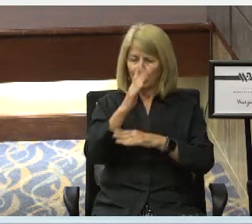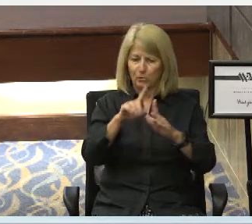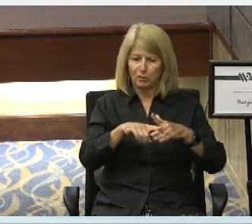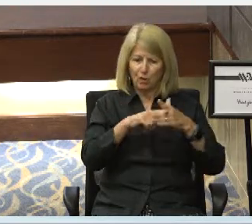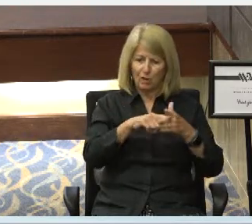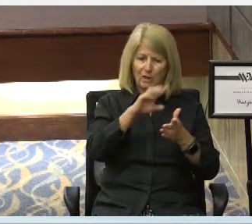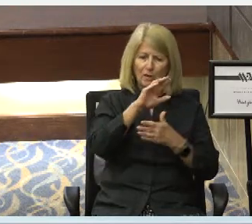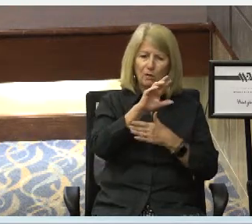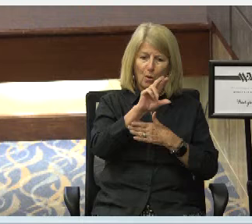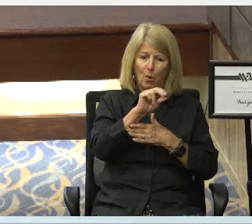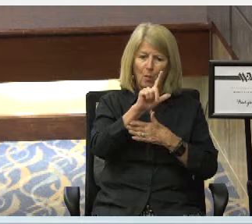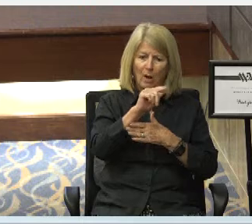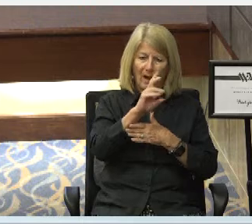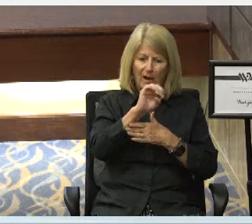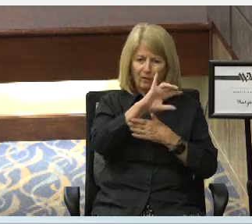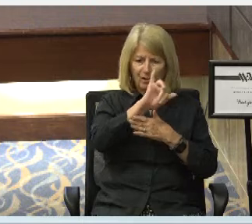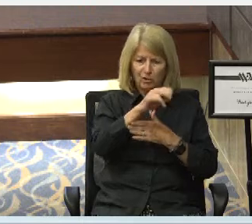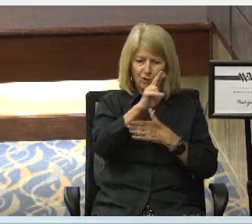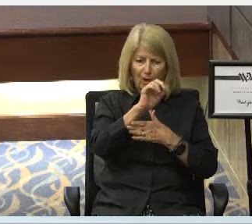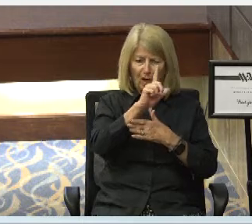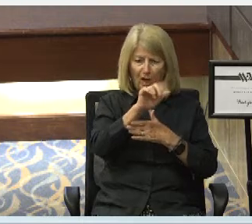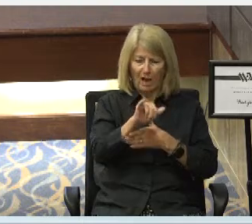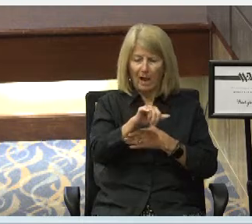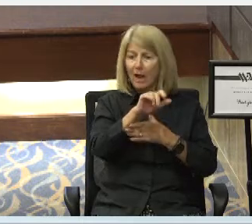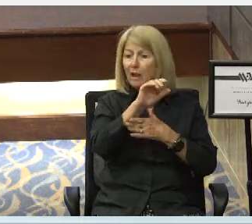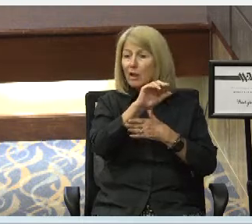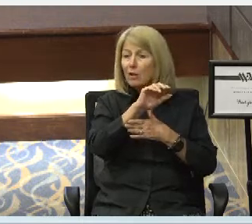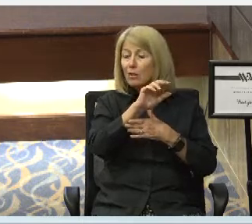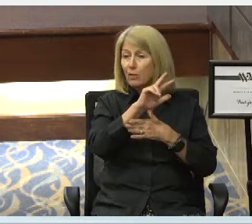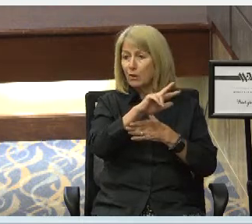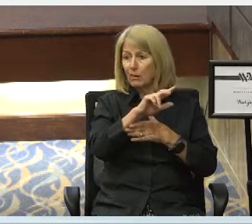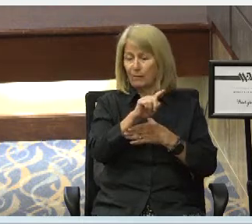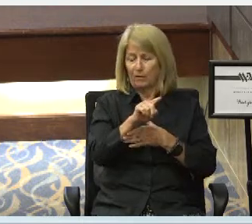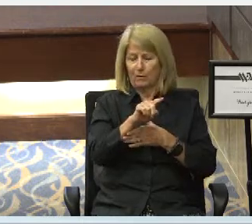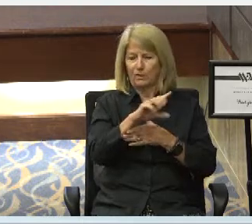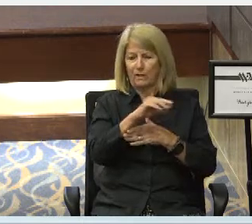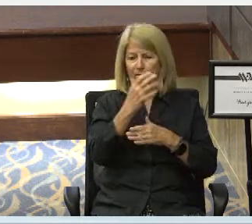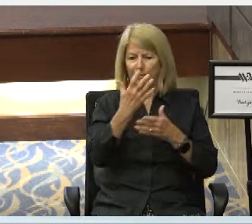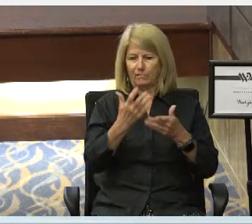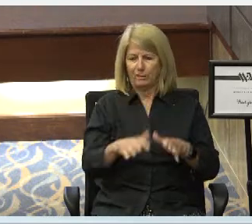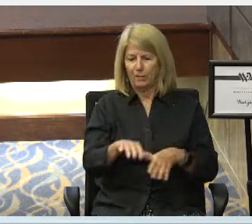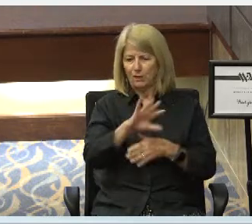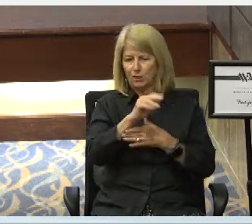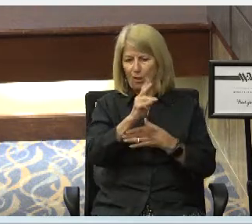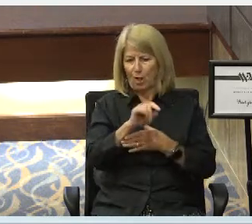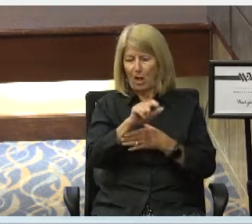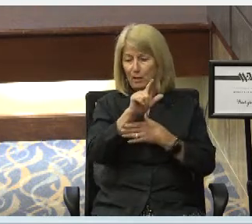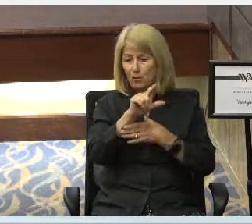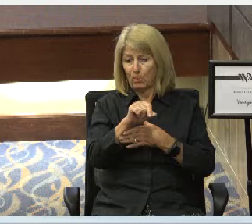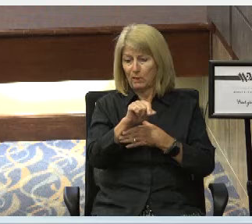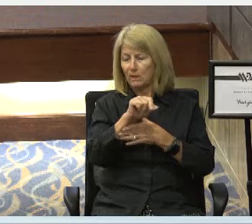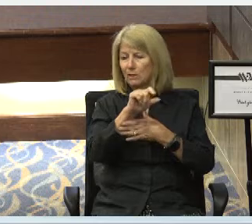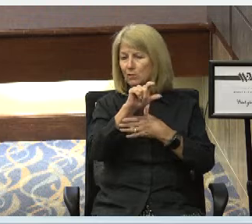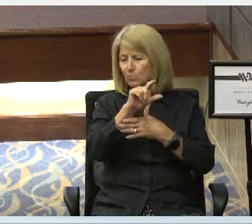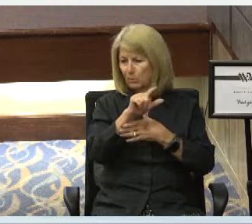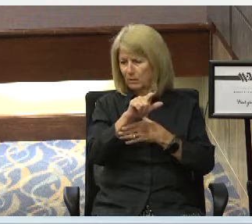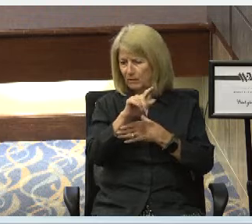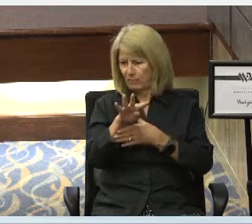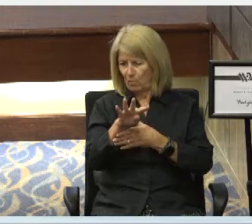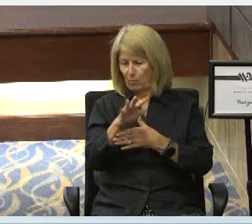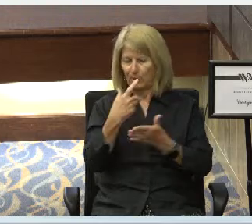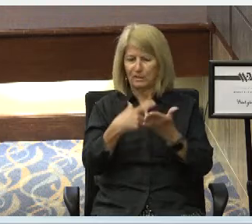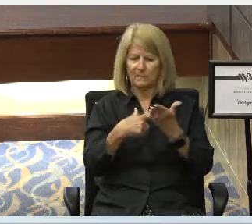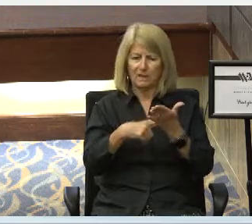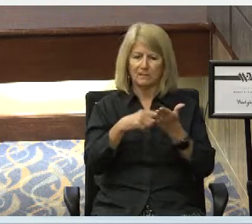and complete July 31st, 2024. And I believe, as we discussed on the March 1st